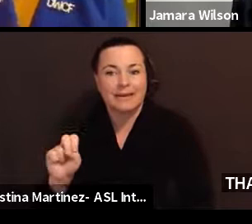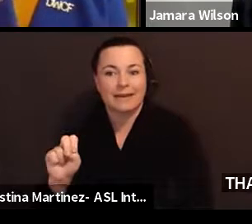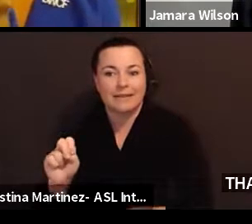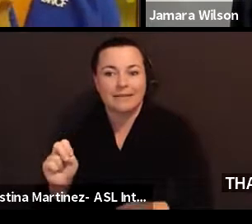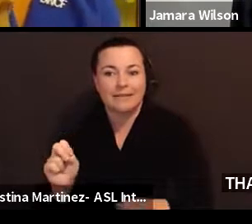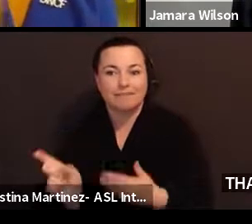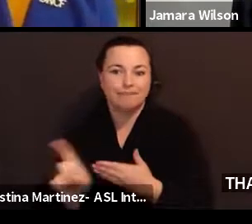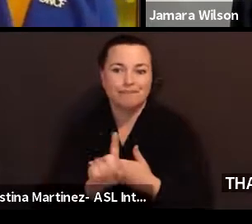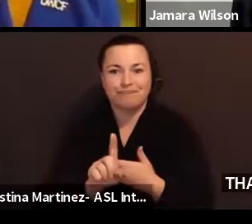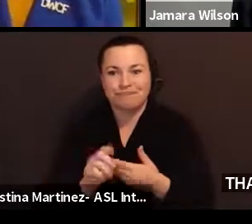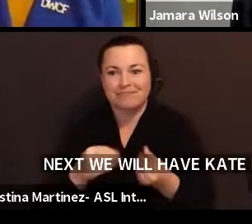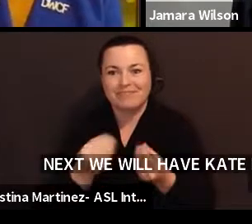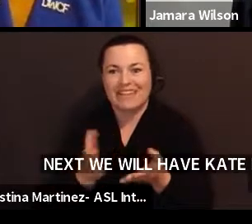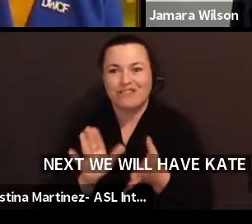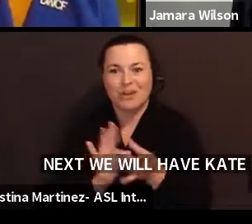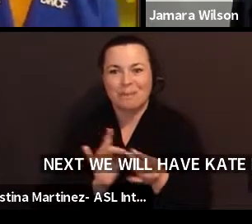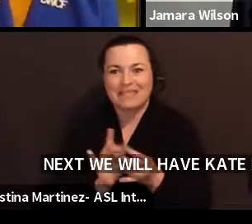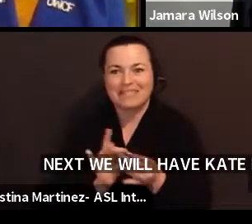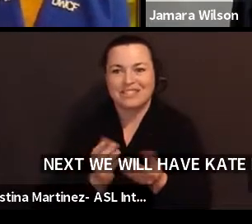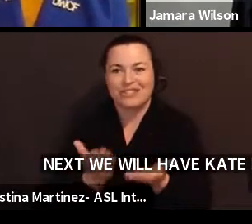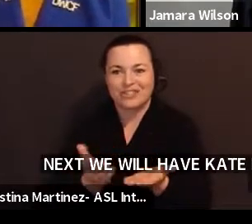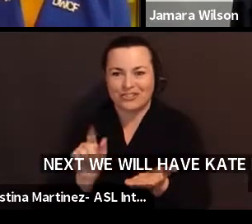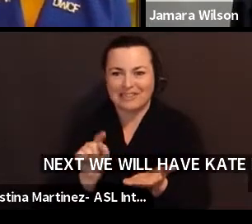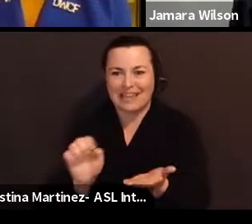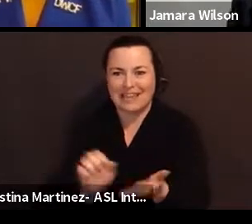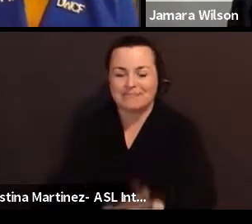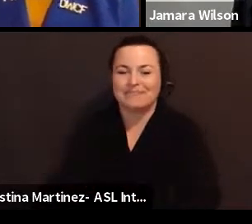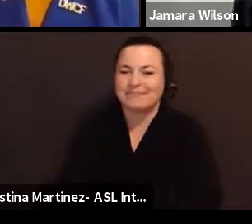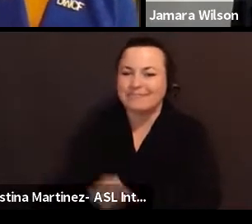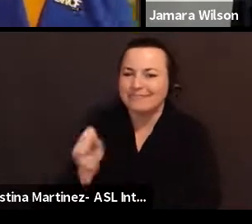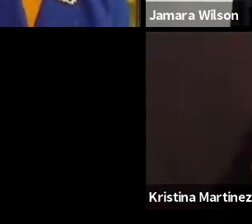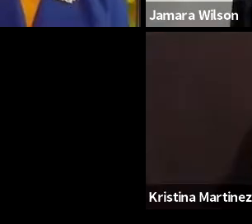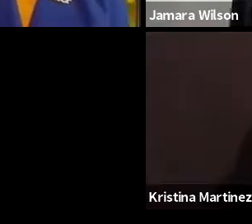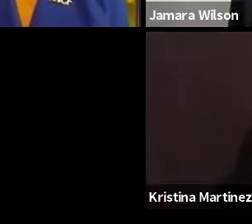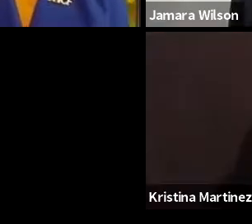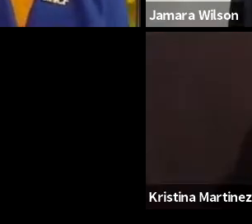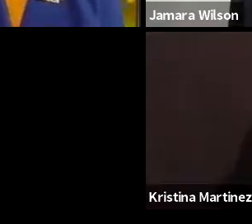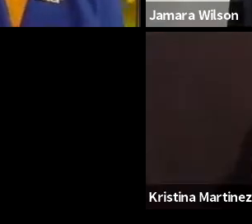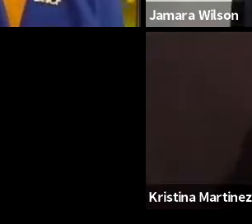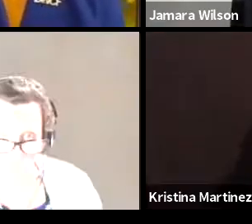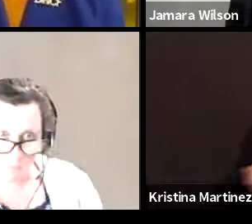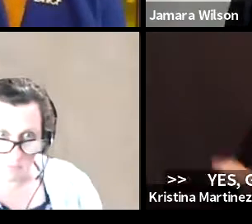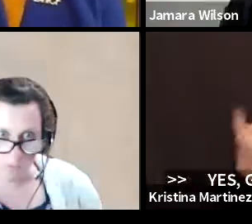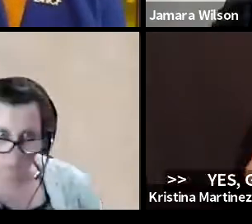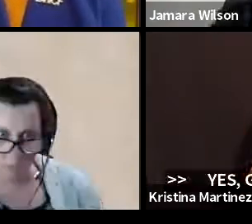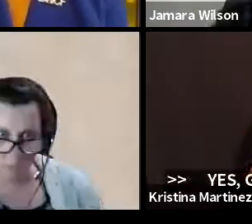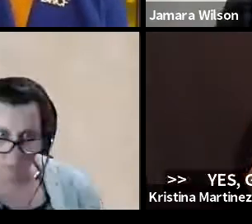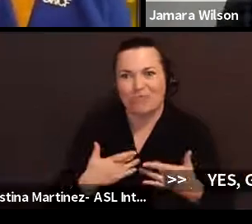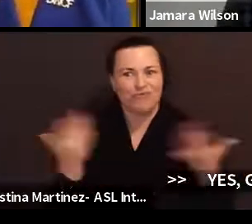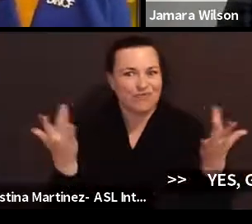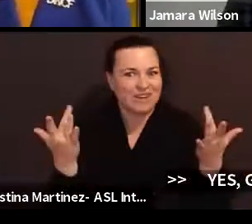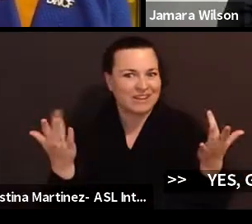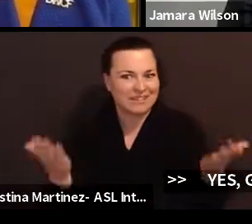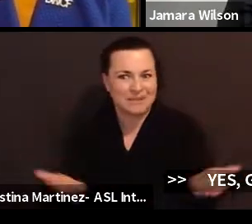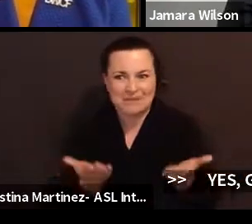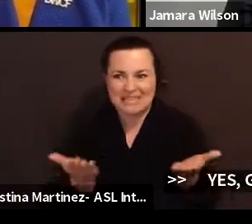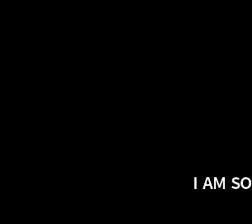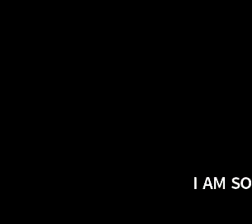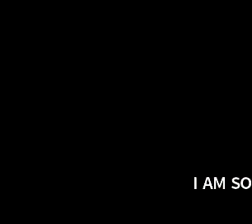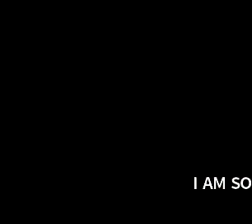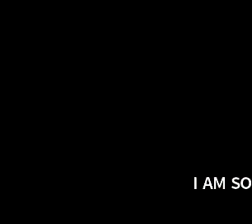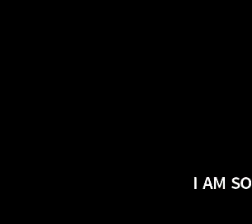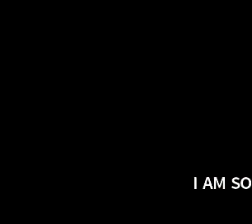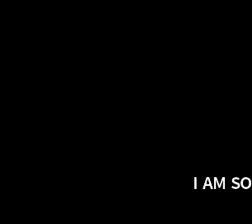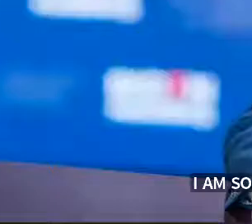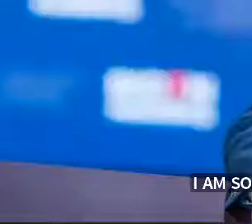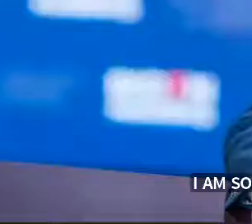her message. Kate? Yes, good evening, everyone. I am so thrilled to be here. My name is Kate